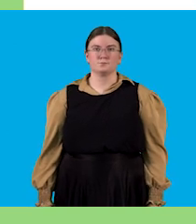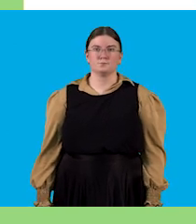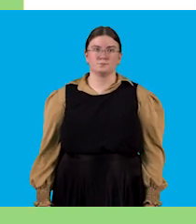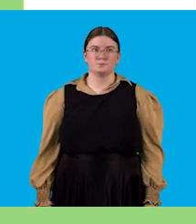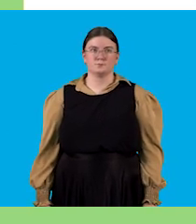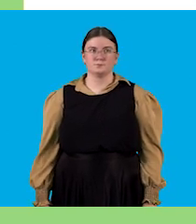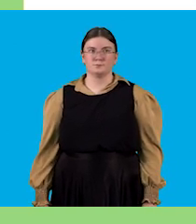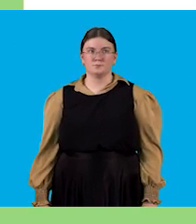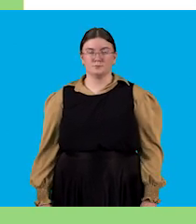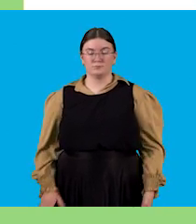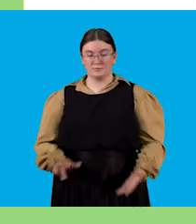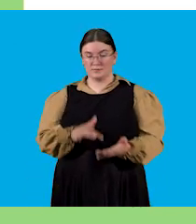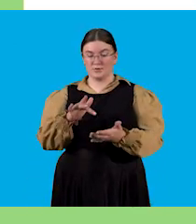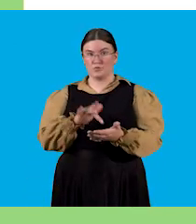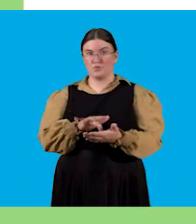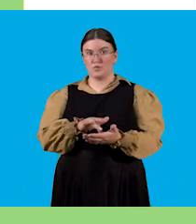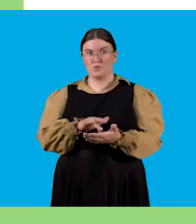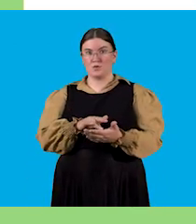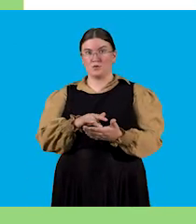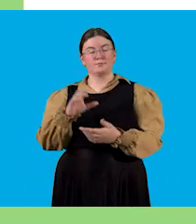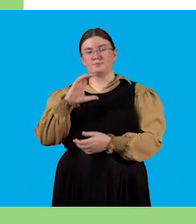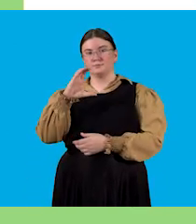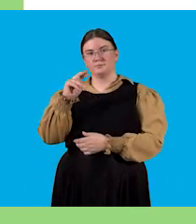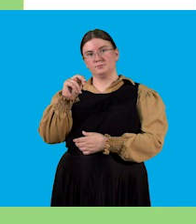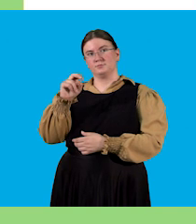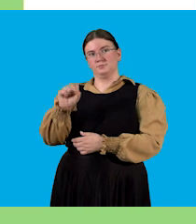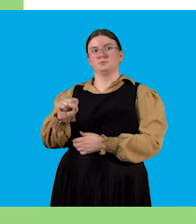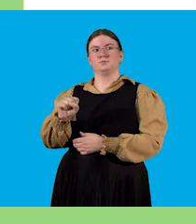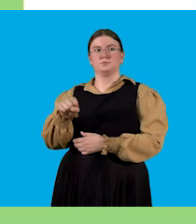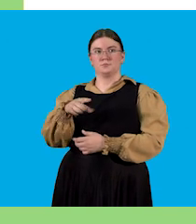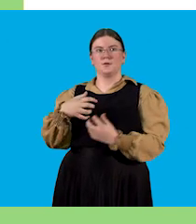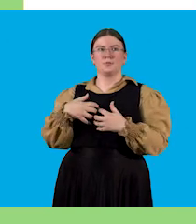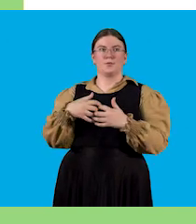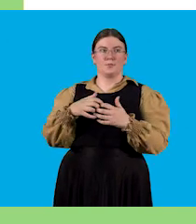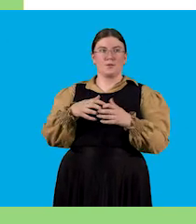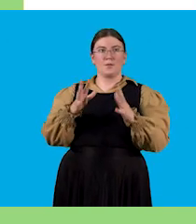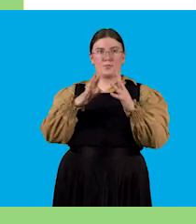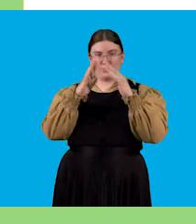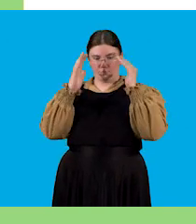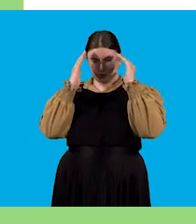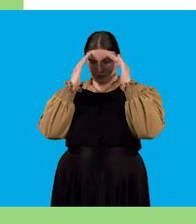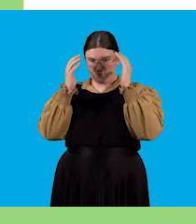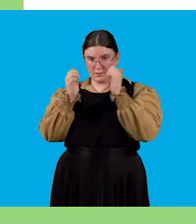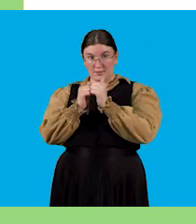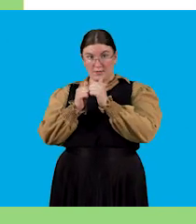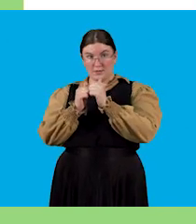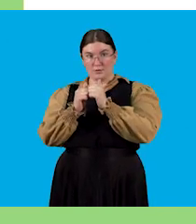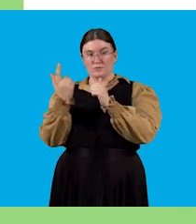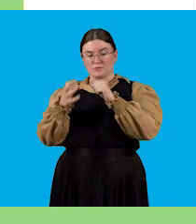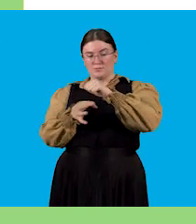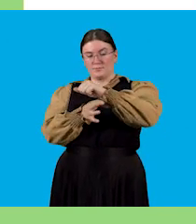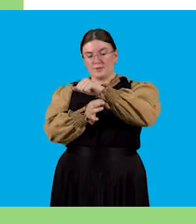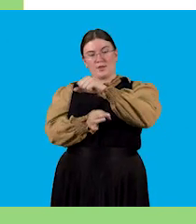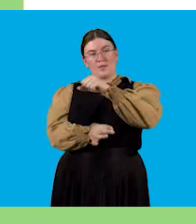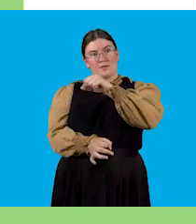Okay, the central nervous system is made up of the brain and the spinal cord. Then we have the